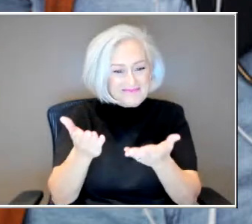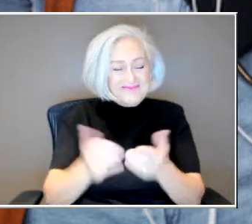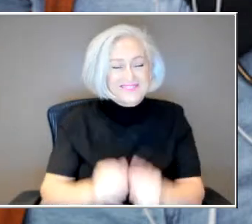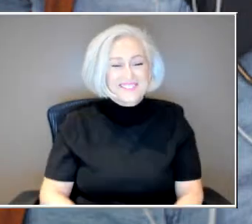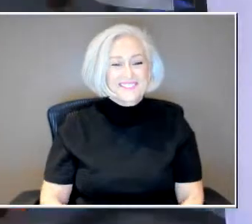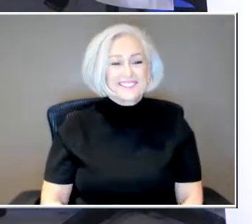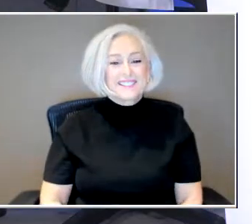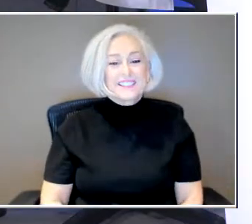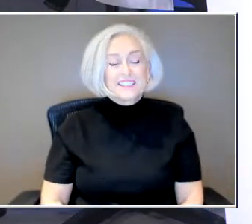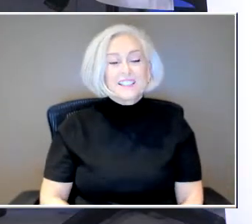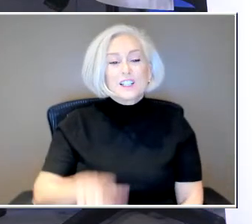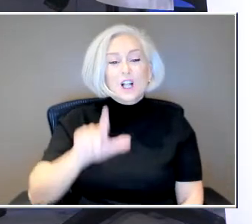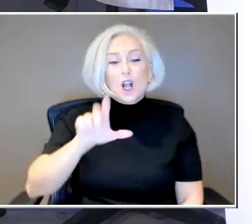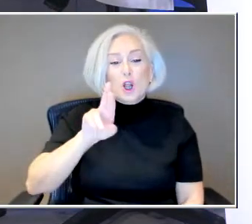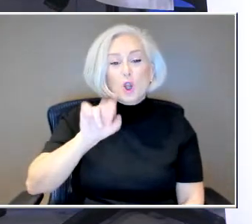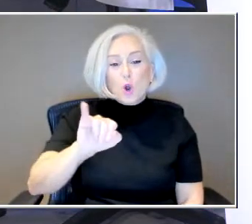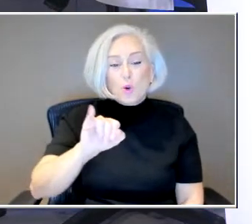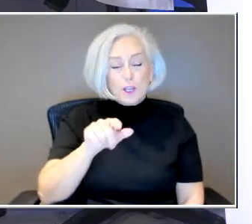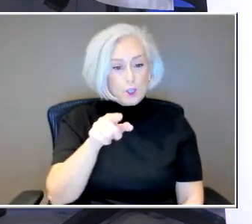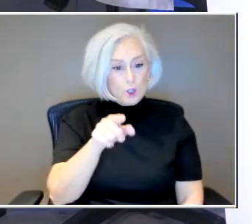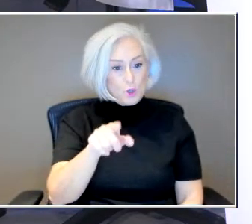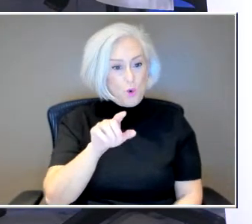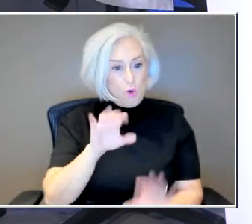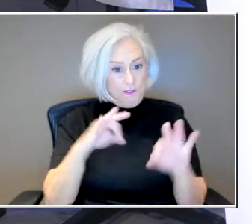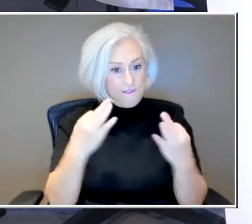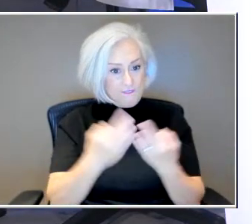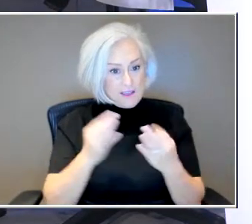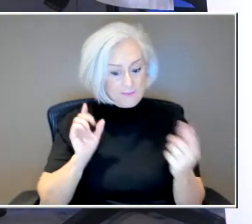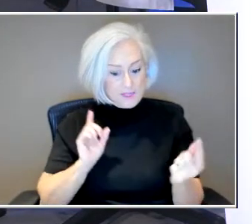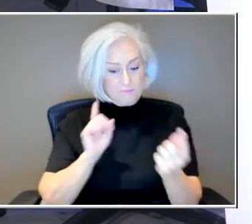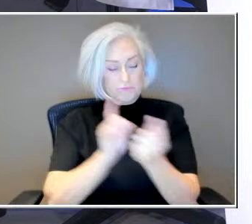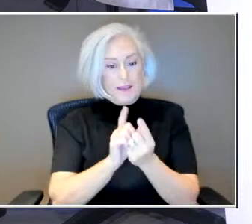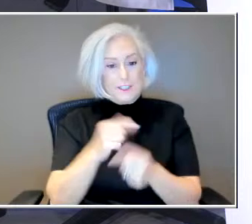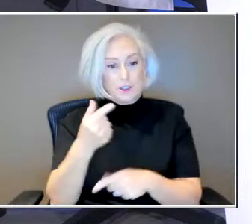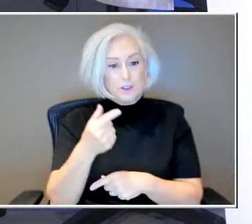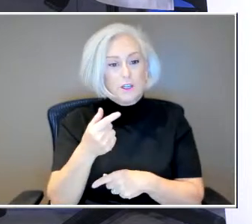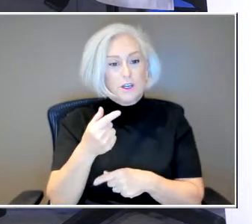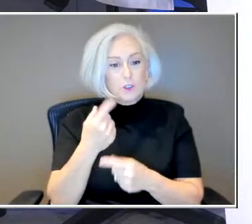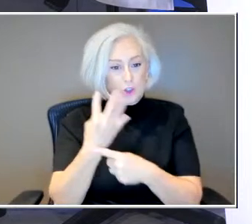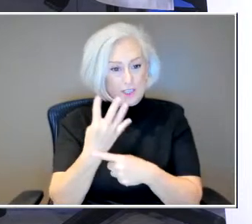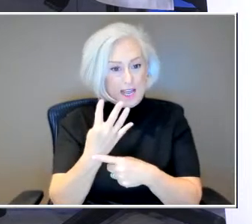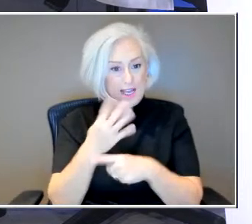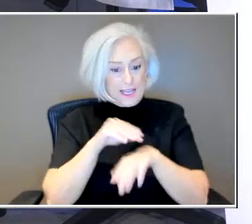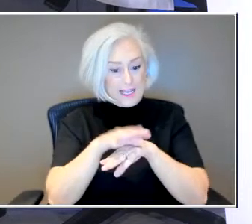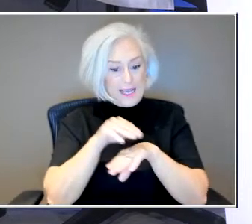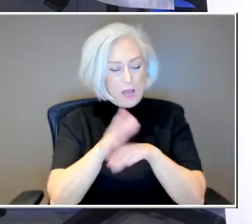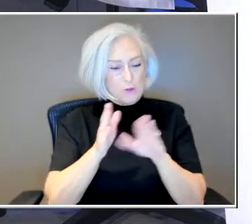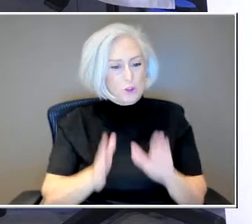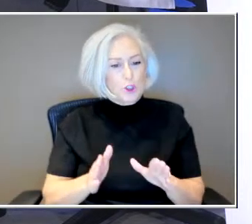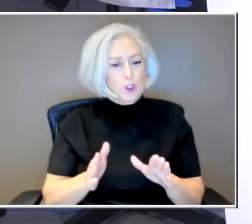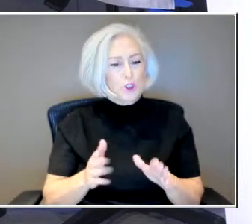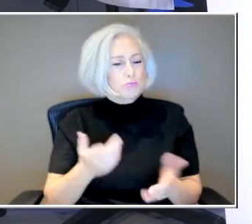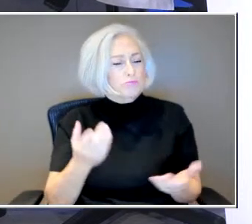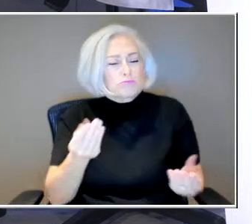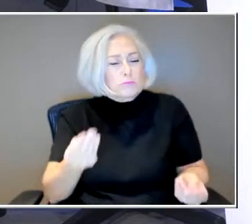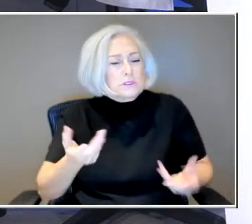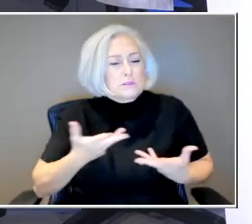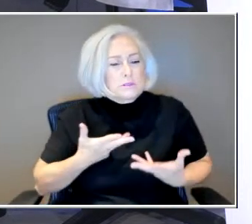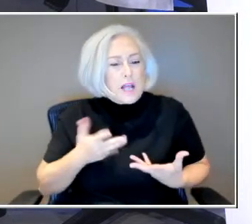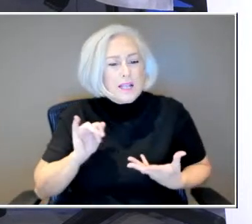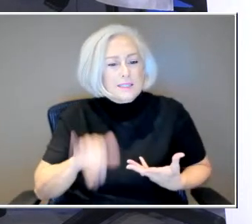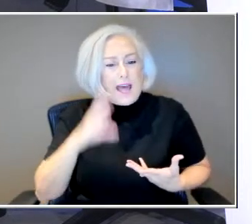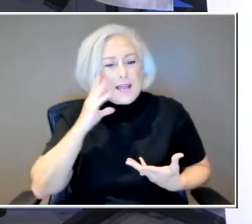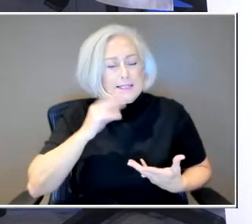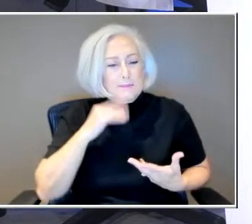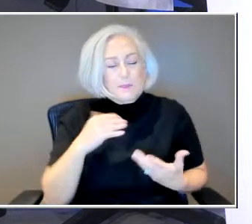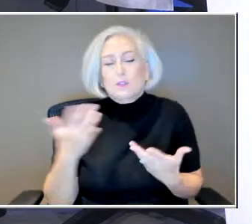So, Lori, you and your family, you met with a genetic counselor, is that correct? Yes. What was that like, so that folks who are watching and listening know